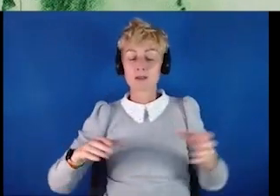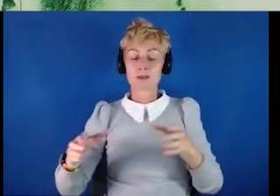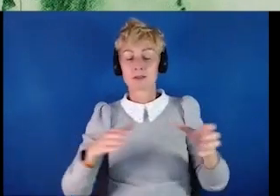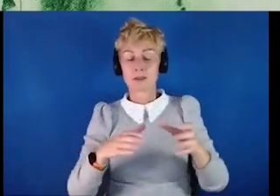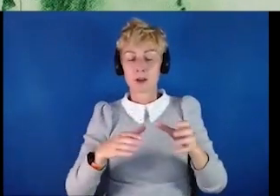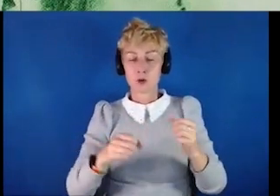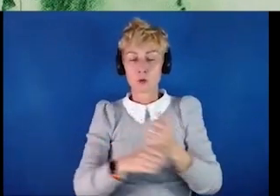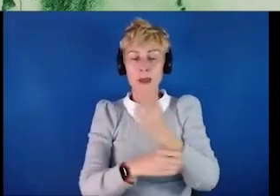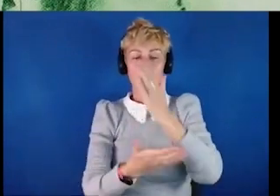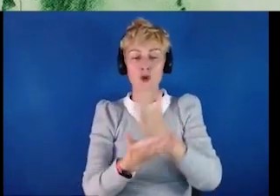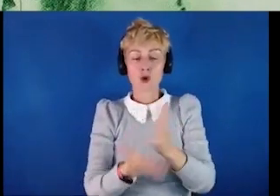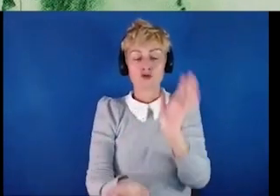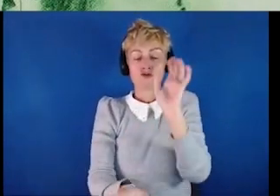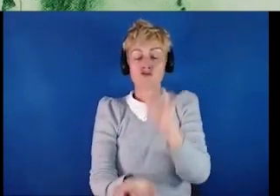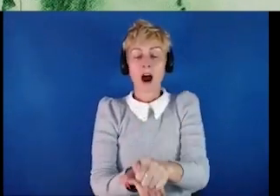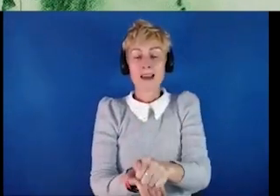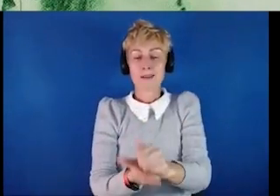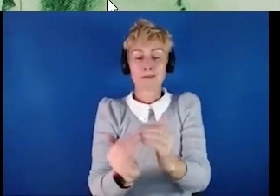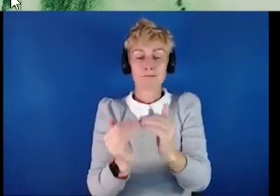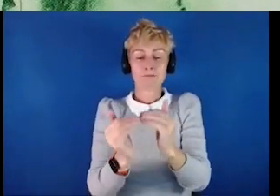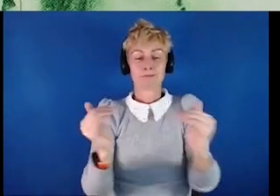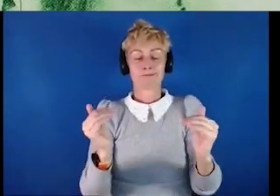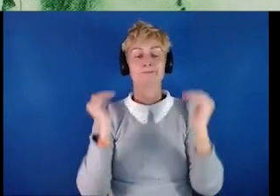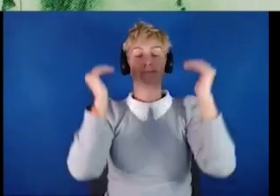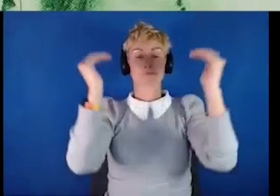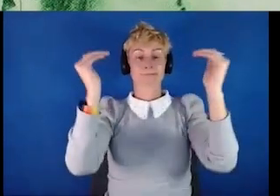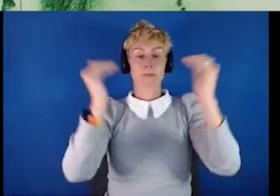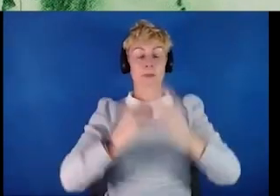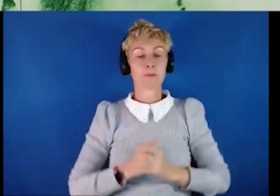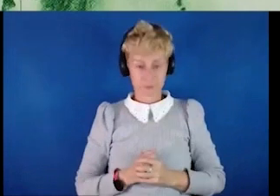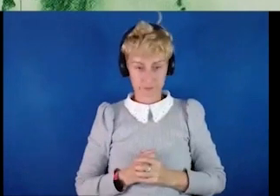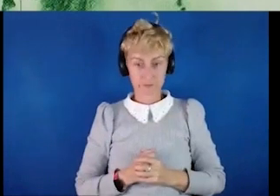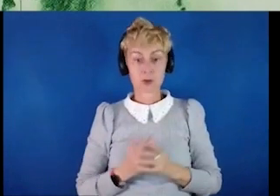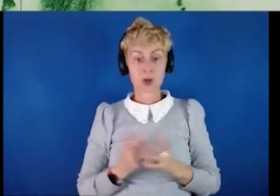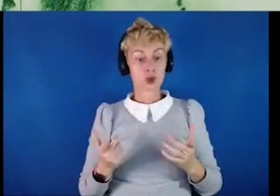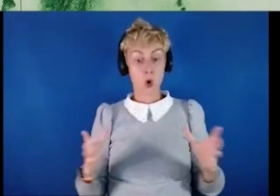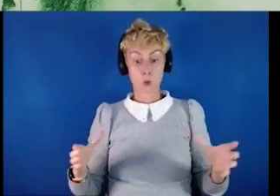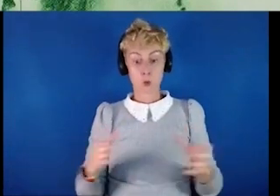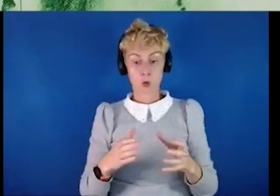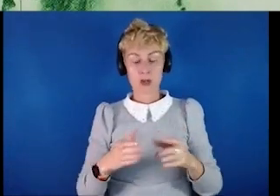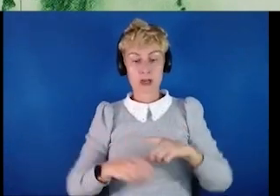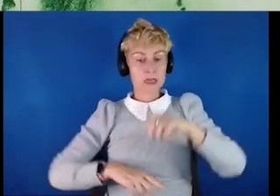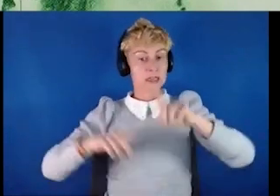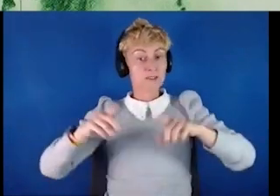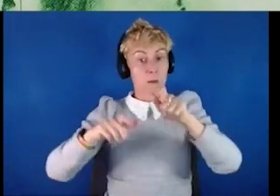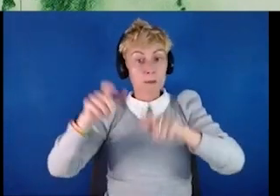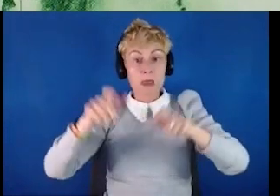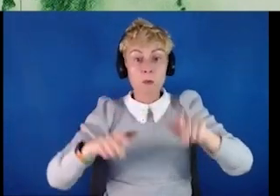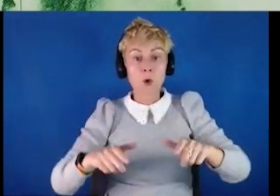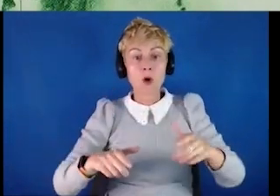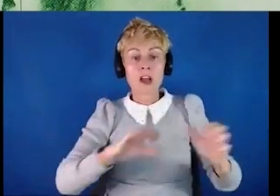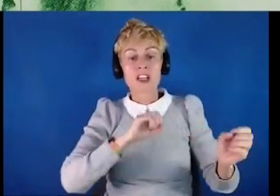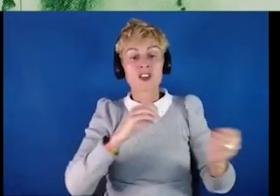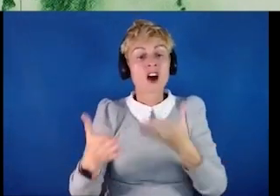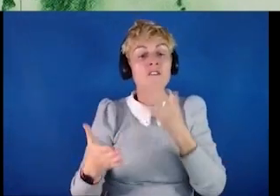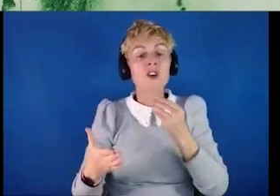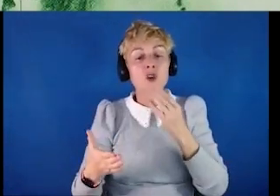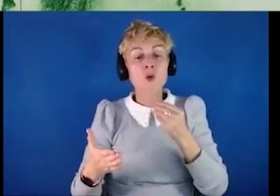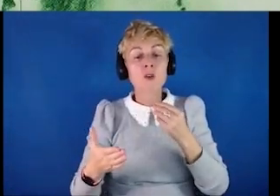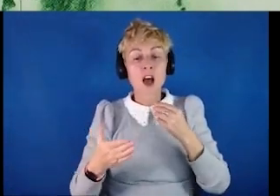right. So we came together as a team of service users, survivors,